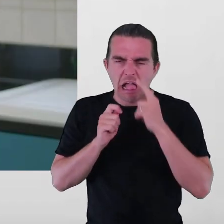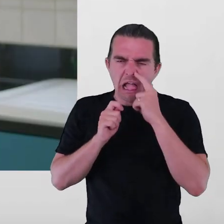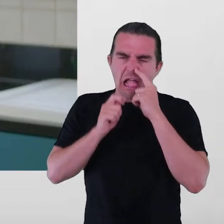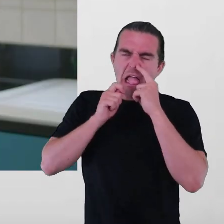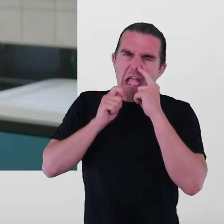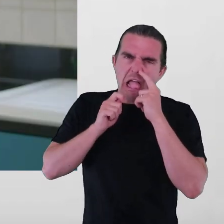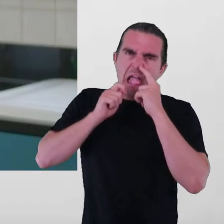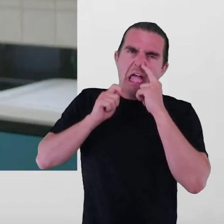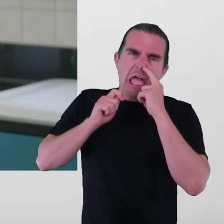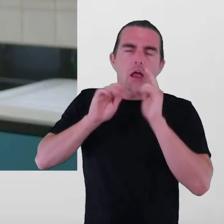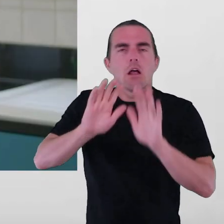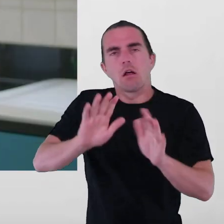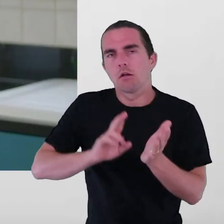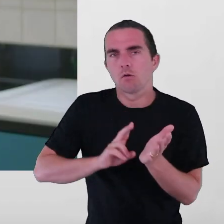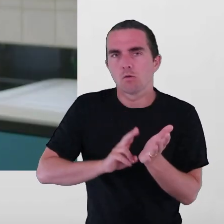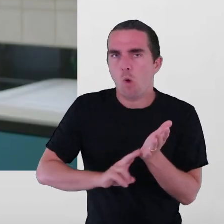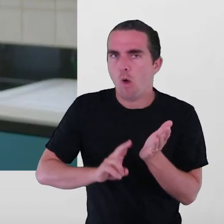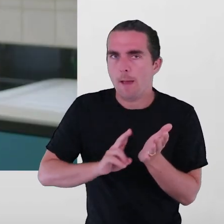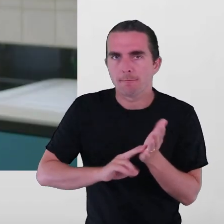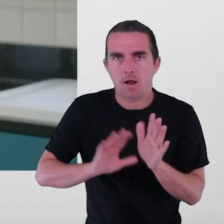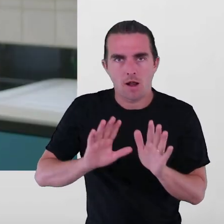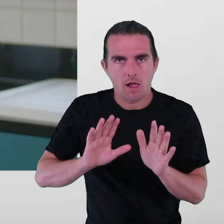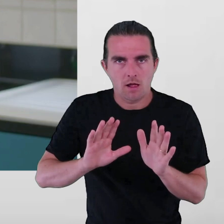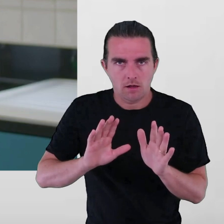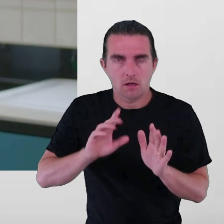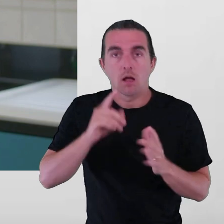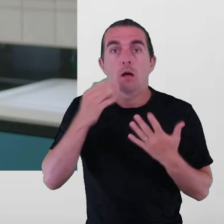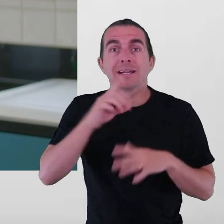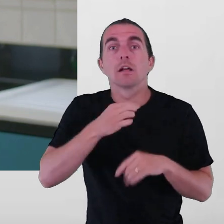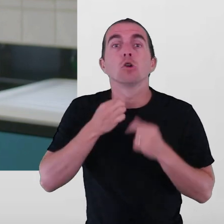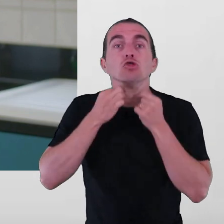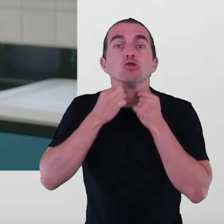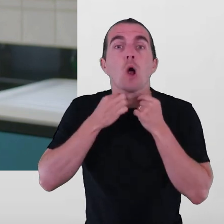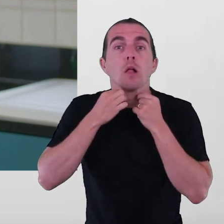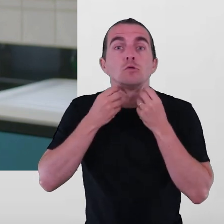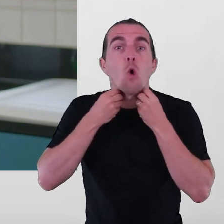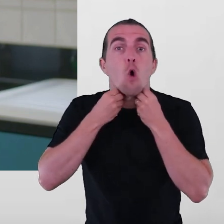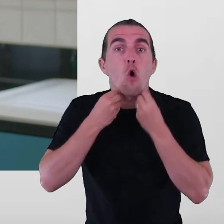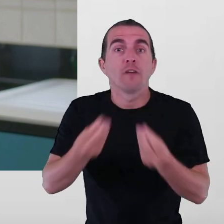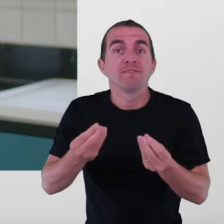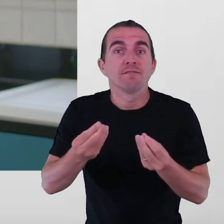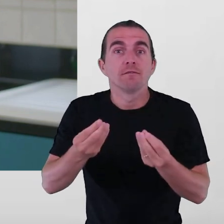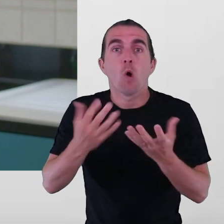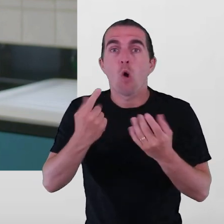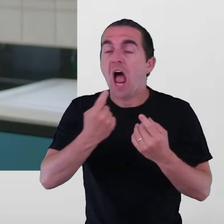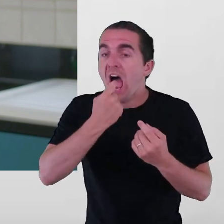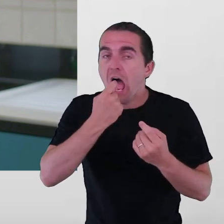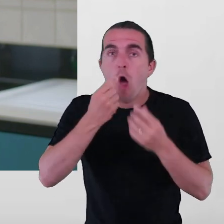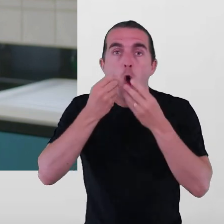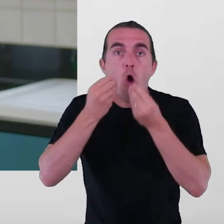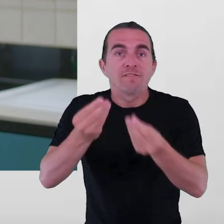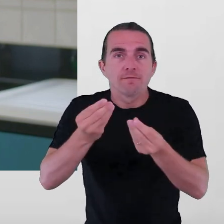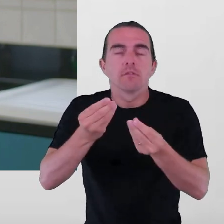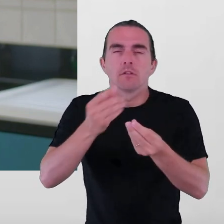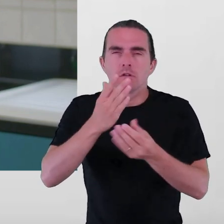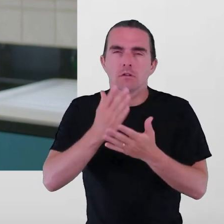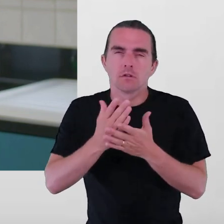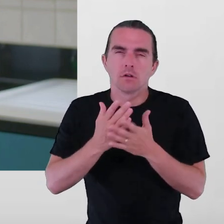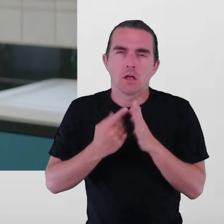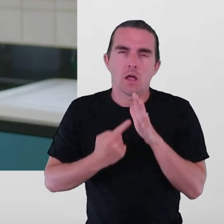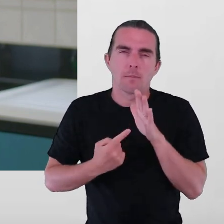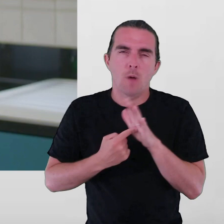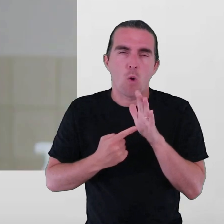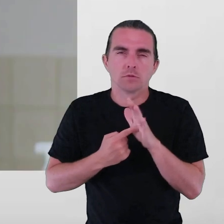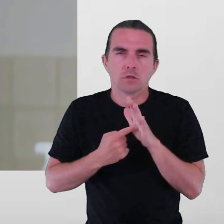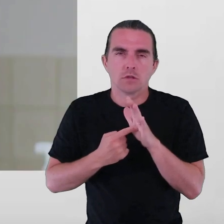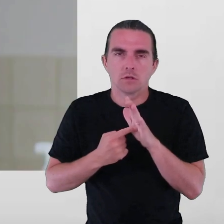this a bit uncomfortable. This is totally normal. If you've had your tonsils removed, do this where your tonsils would